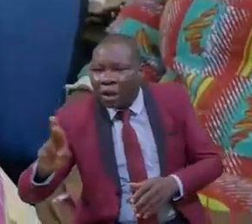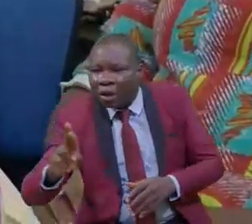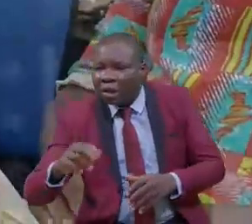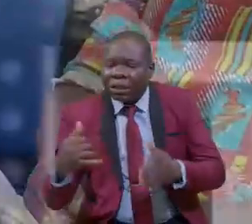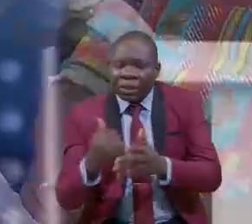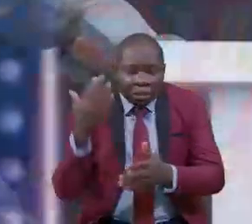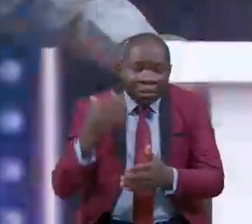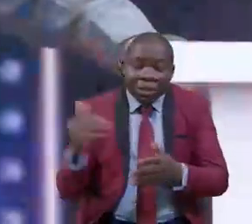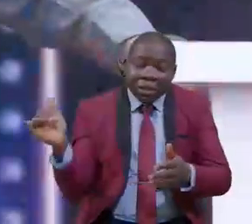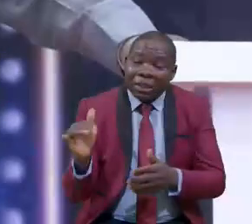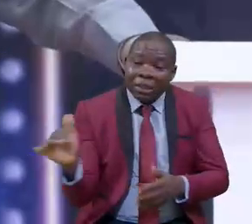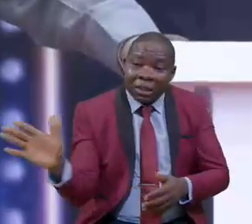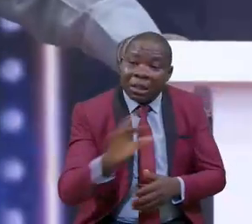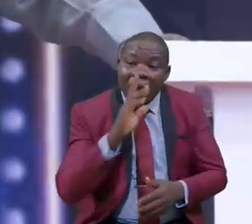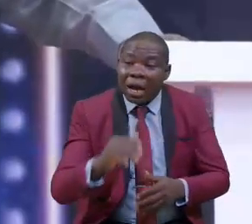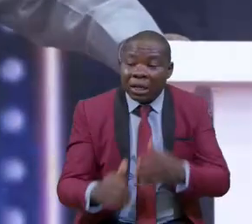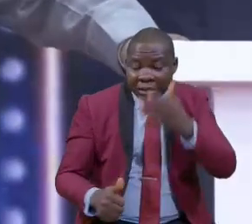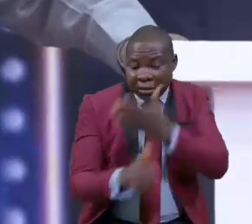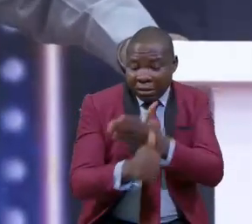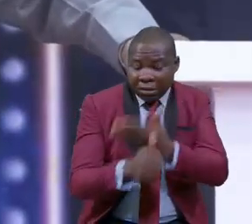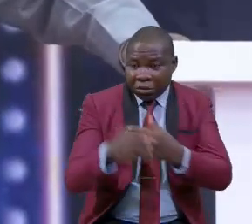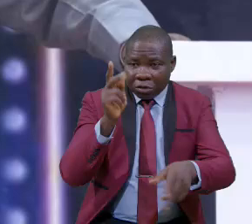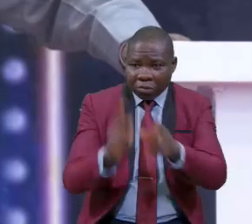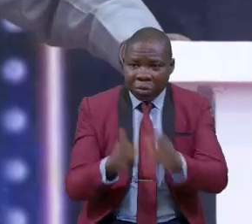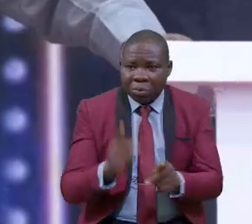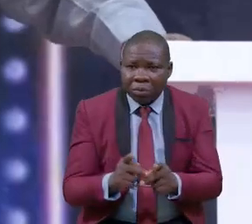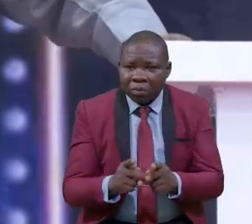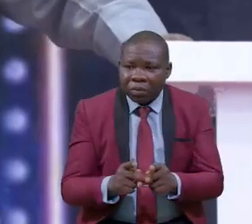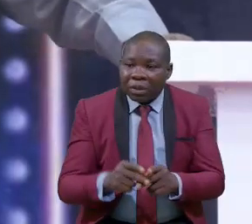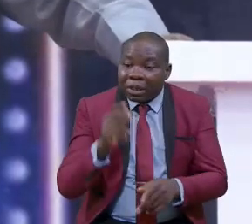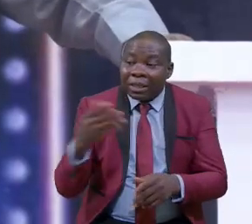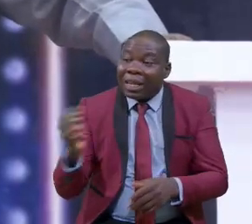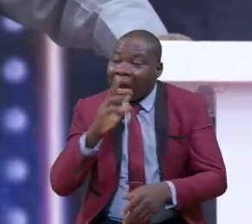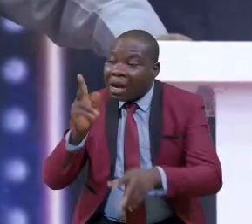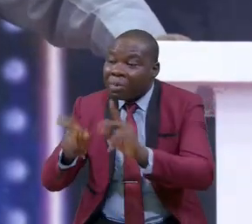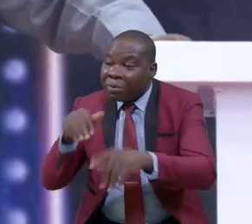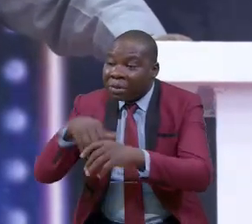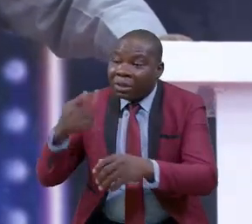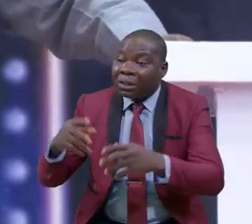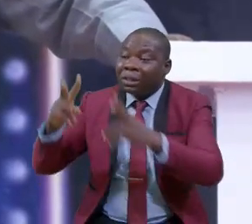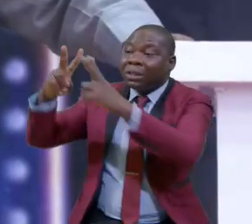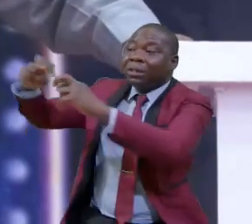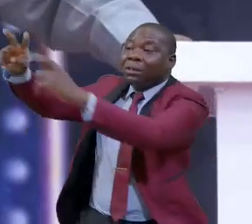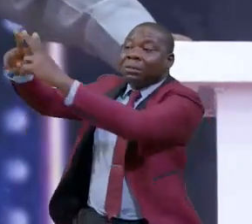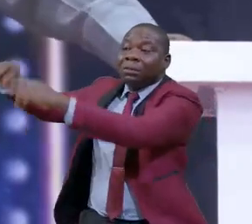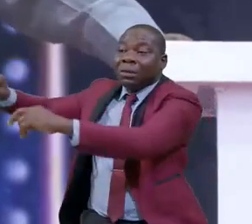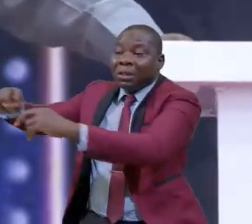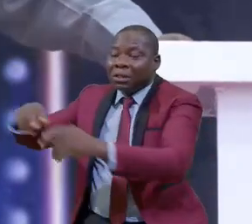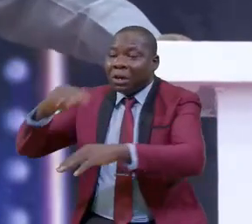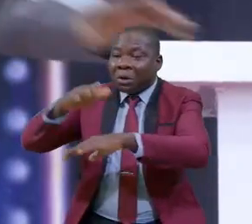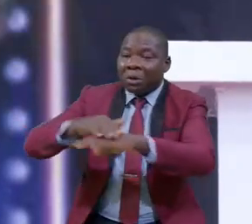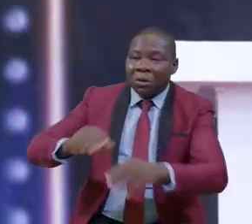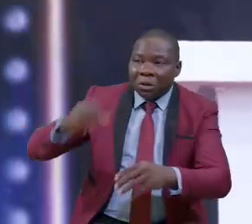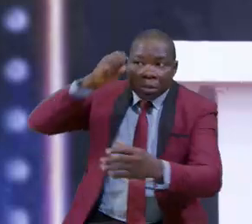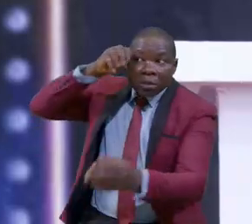call witches in the village. They are not here in our family, but if you go outside our family, that's what you will see. And